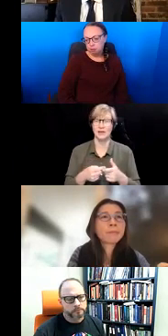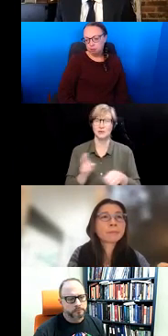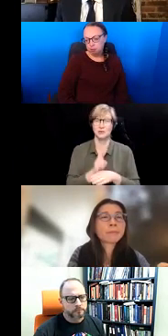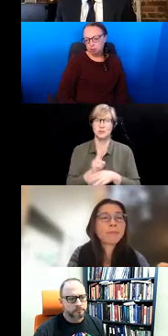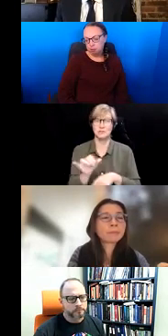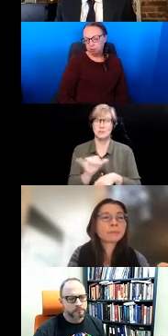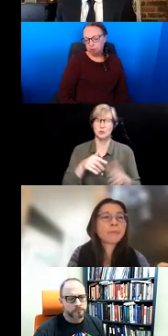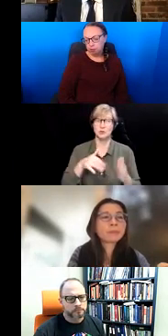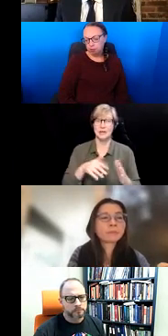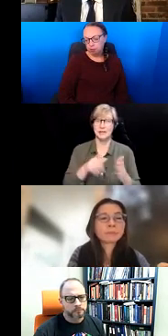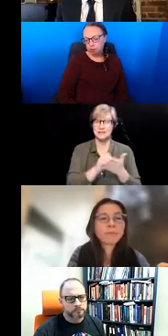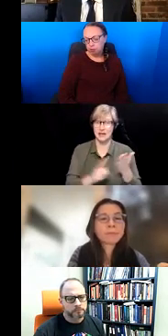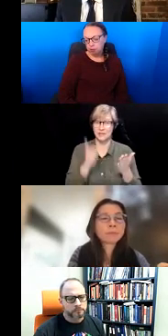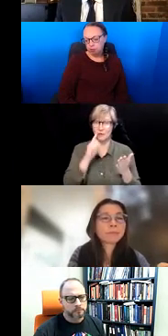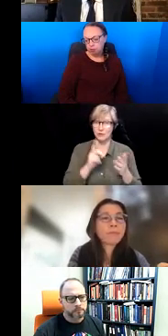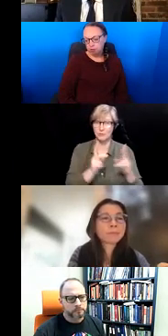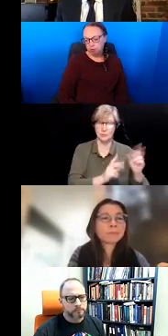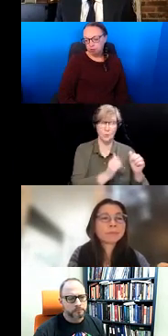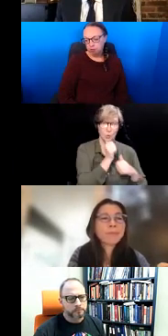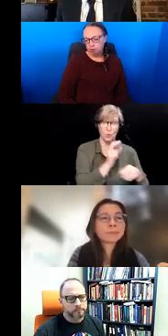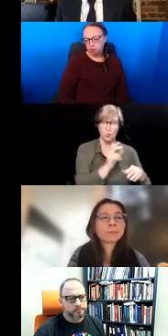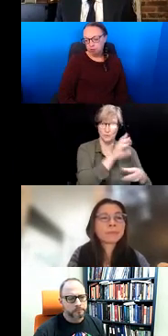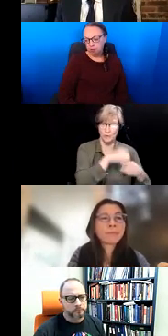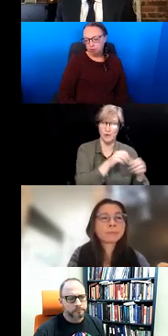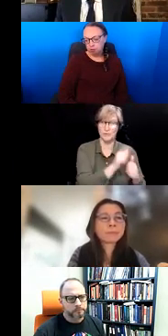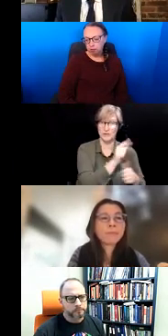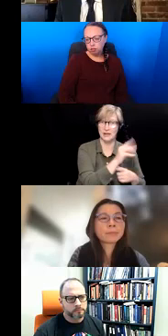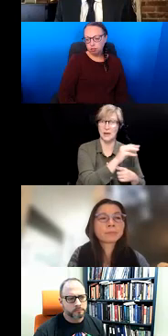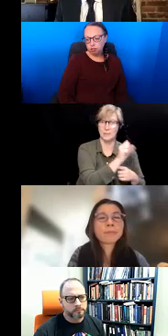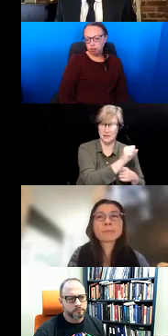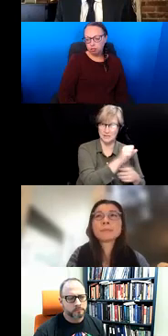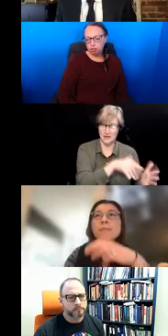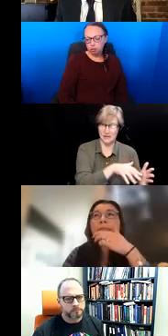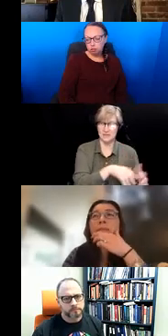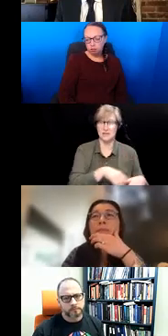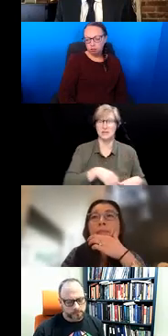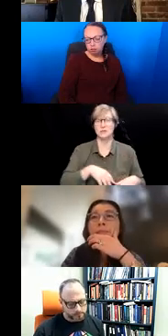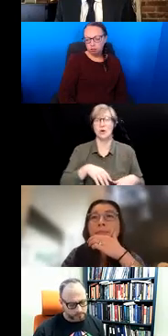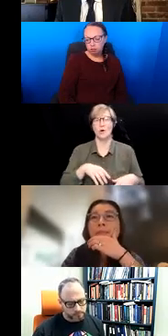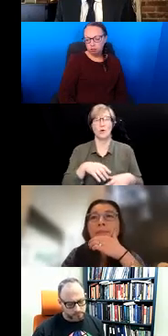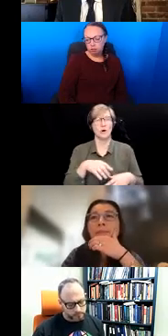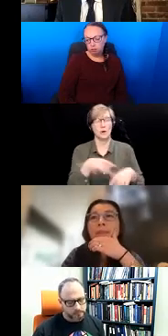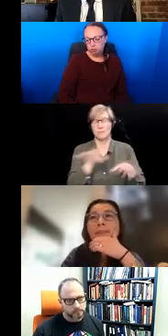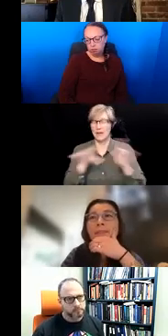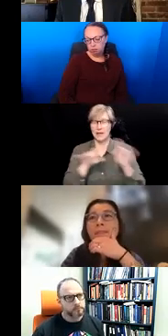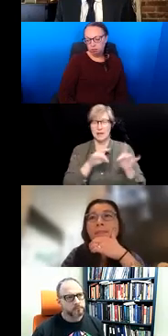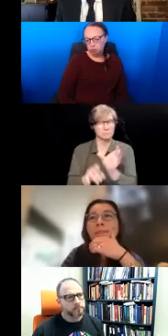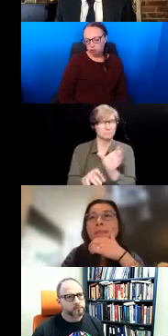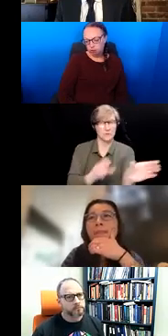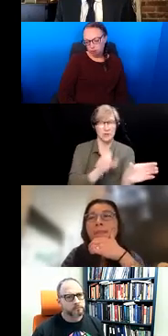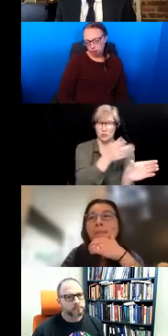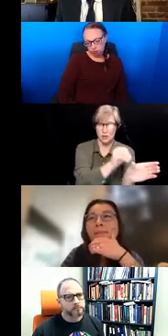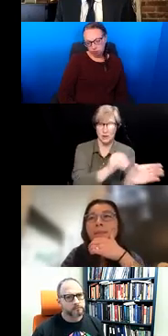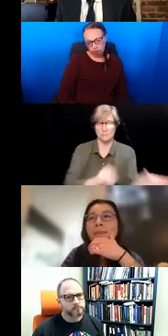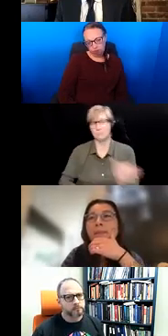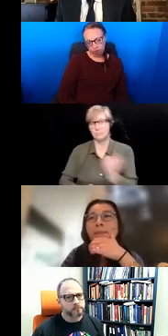with our individuals in our TMS study, where we randomized individuals to sham and real tDCS. We followed them up at